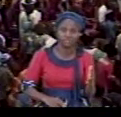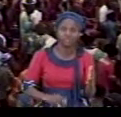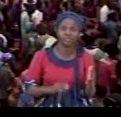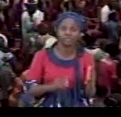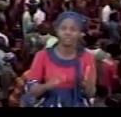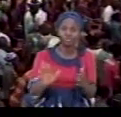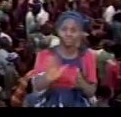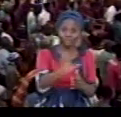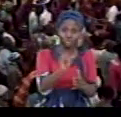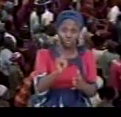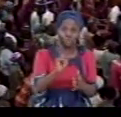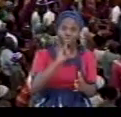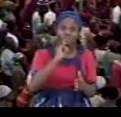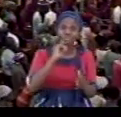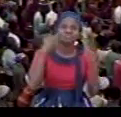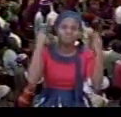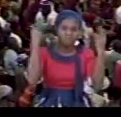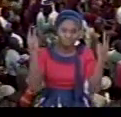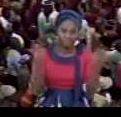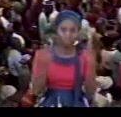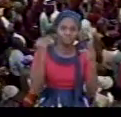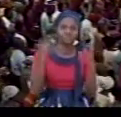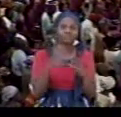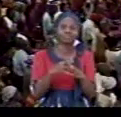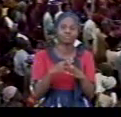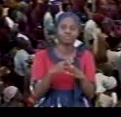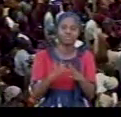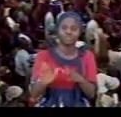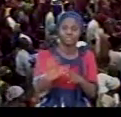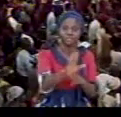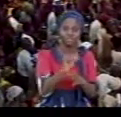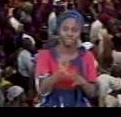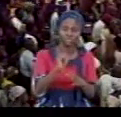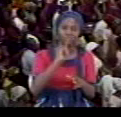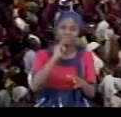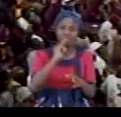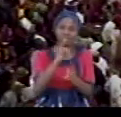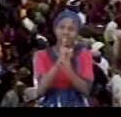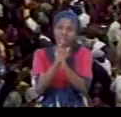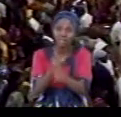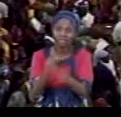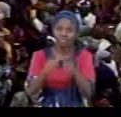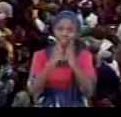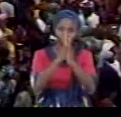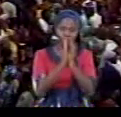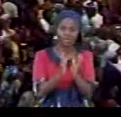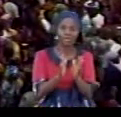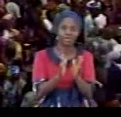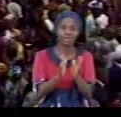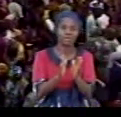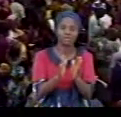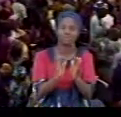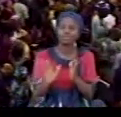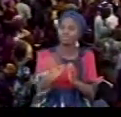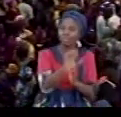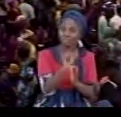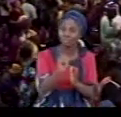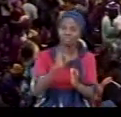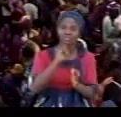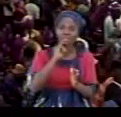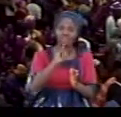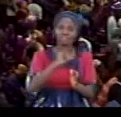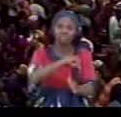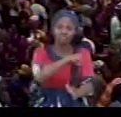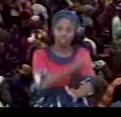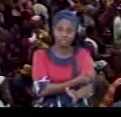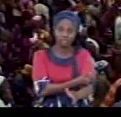Yours is the victory. Yours is the answered prayer. Yours is the